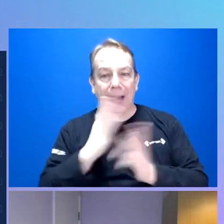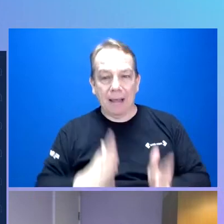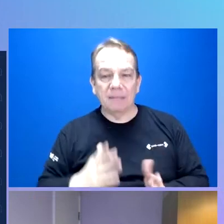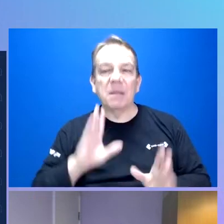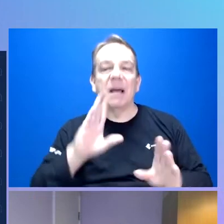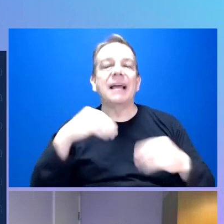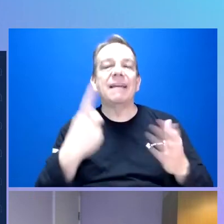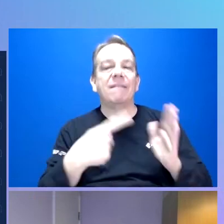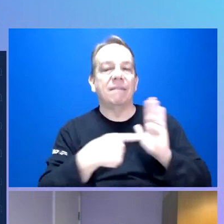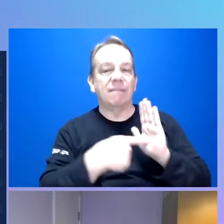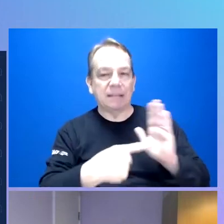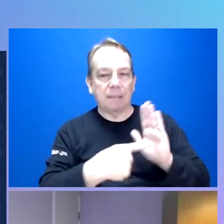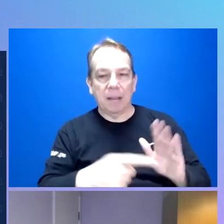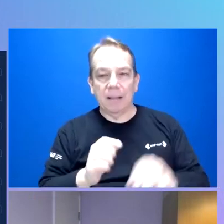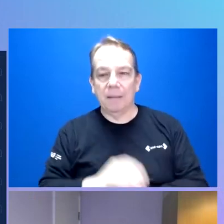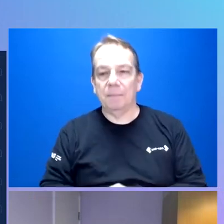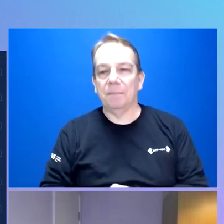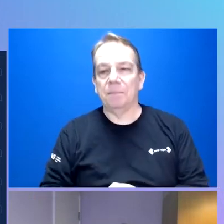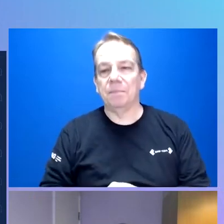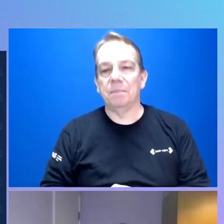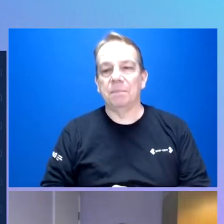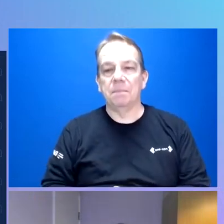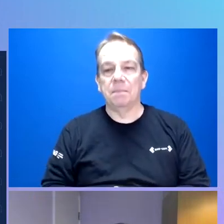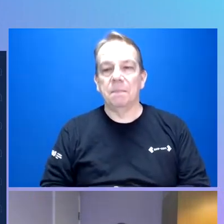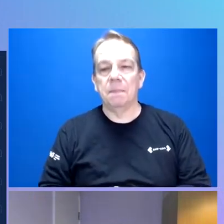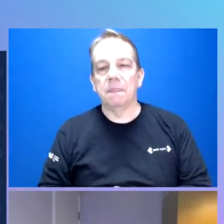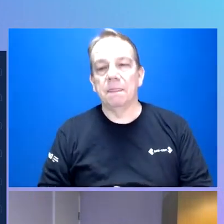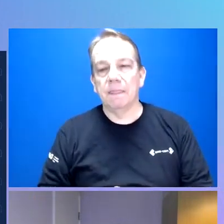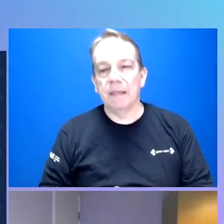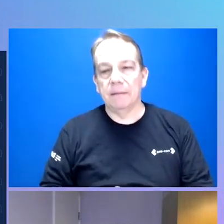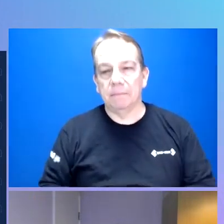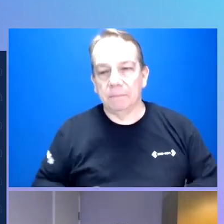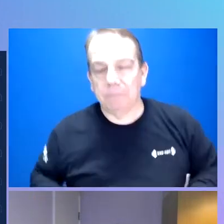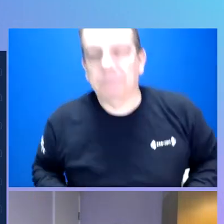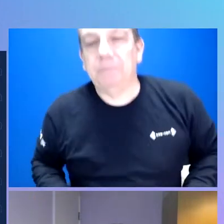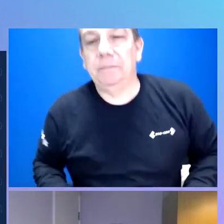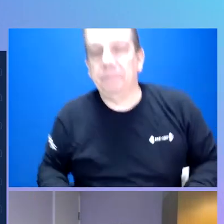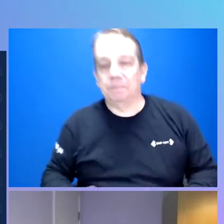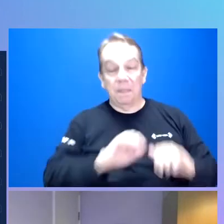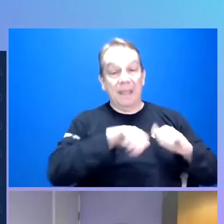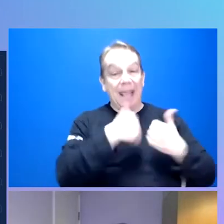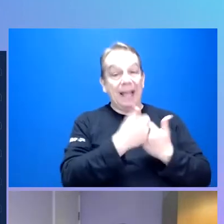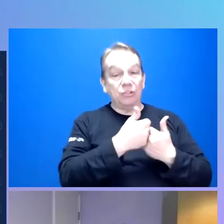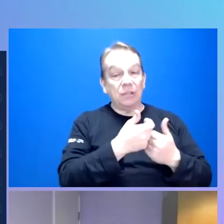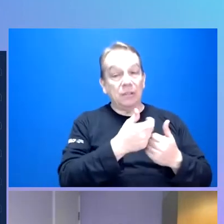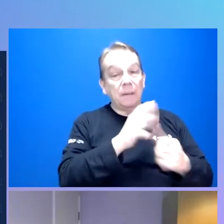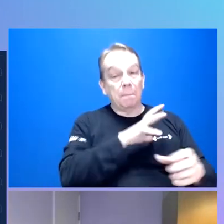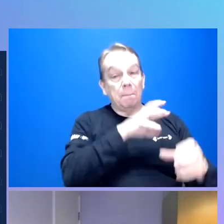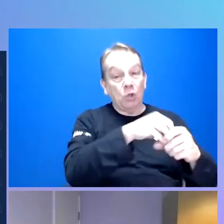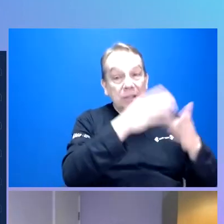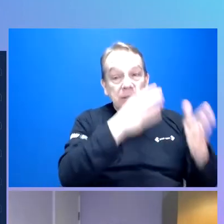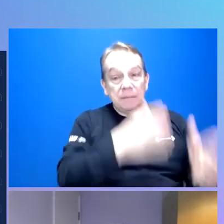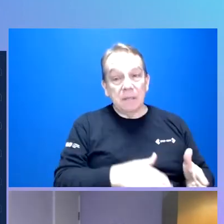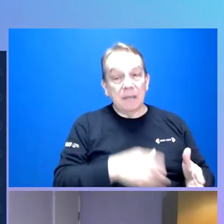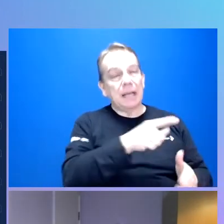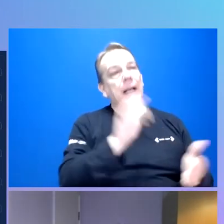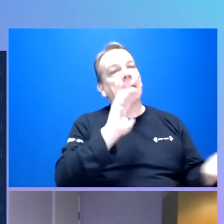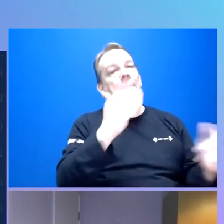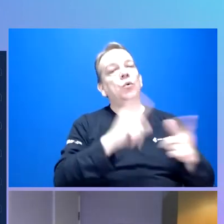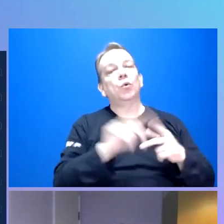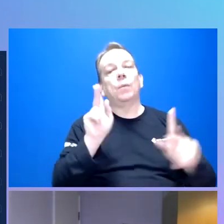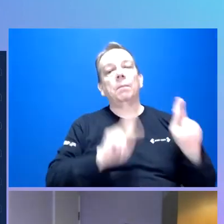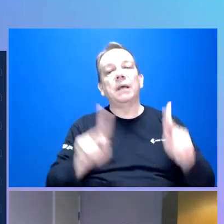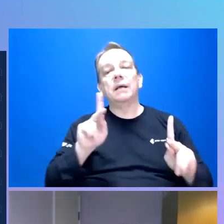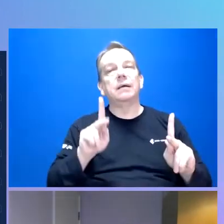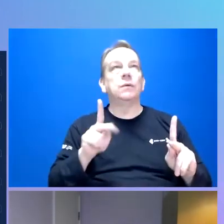like to give for this, which is that agency participants, they could be compared to people who